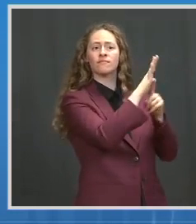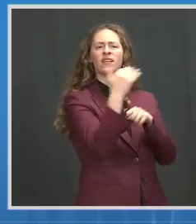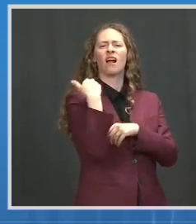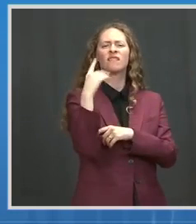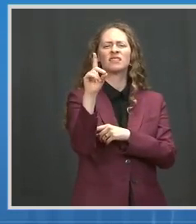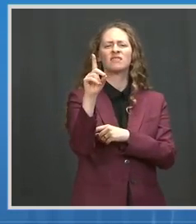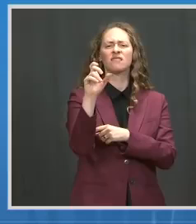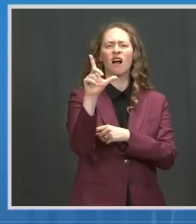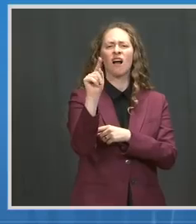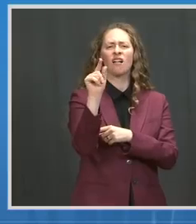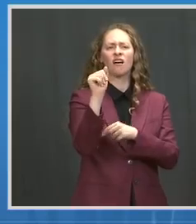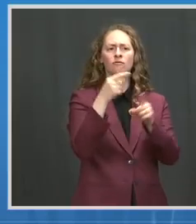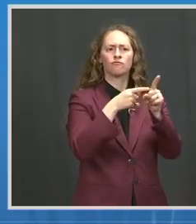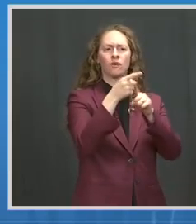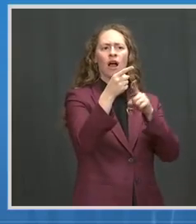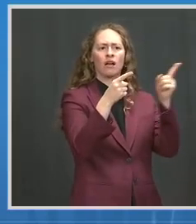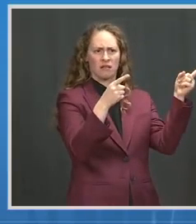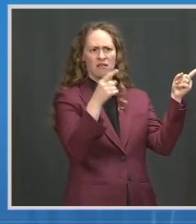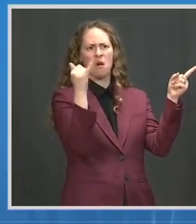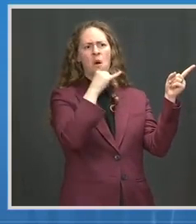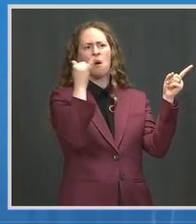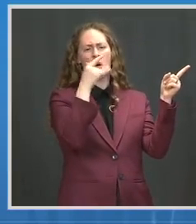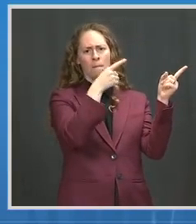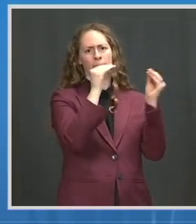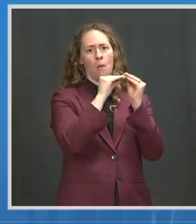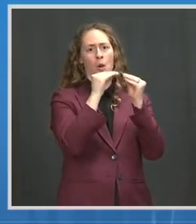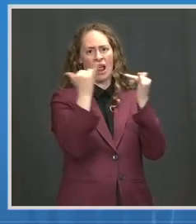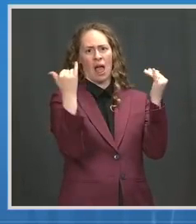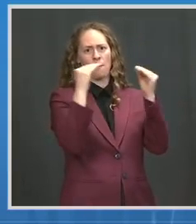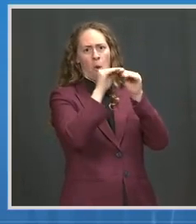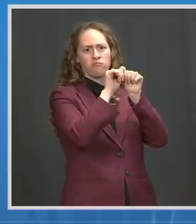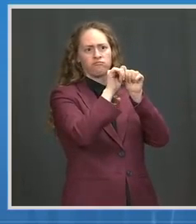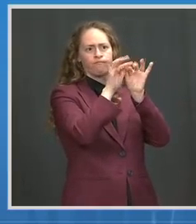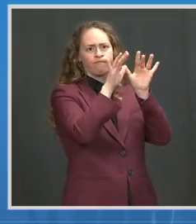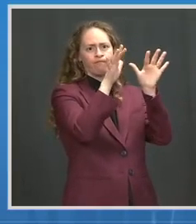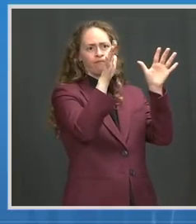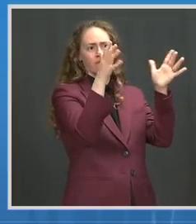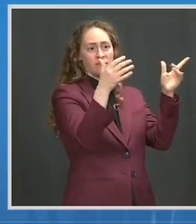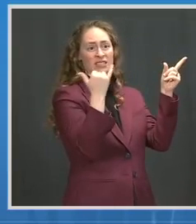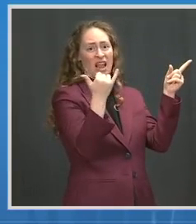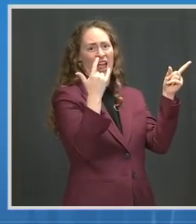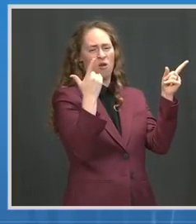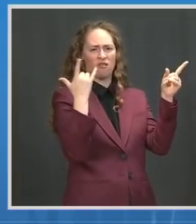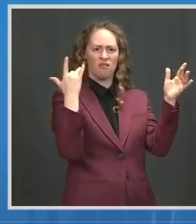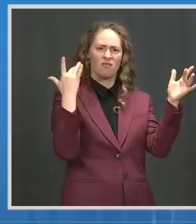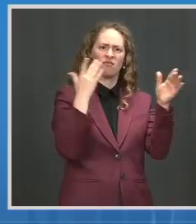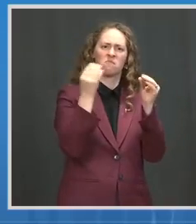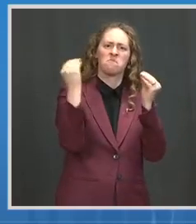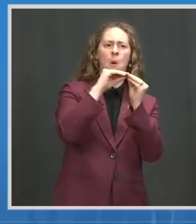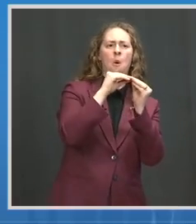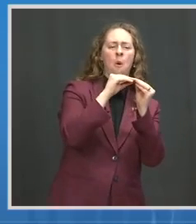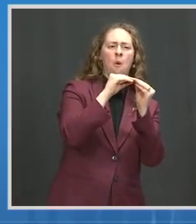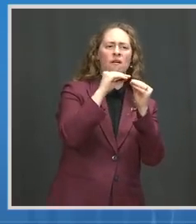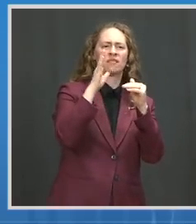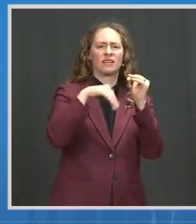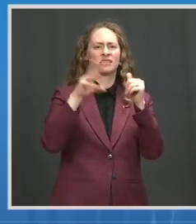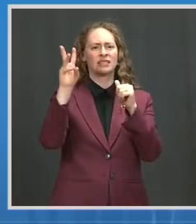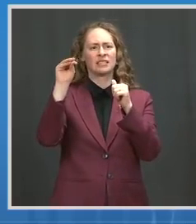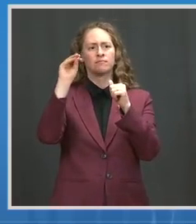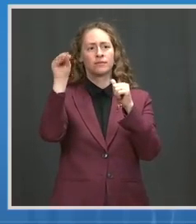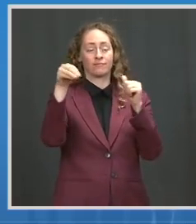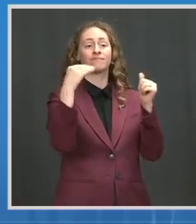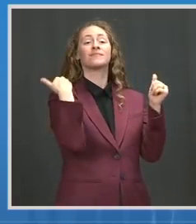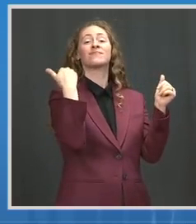dominant variant, greater than 60%. It is replacing the B117. The